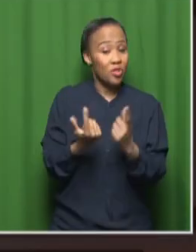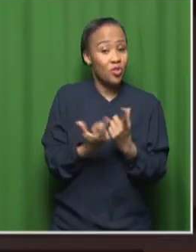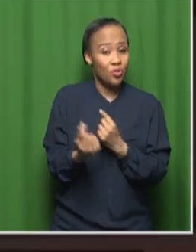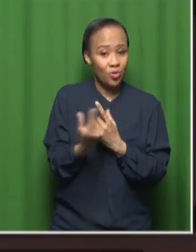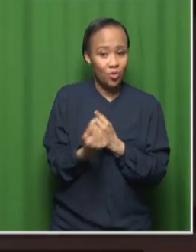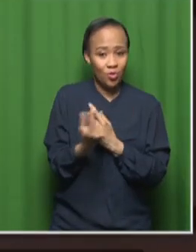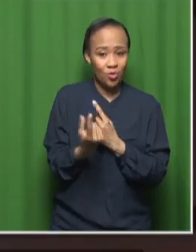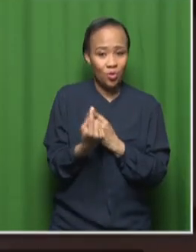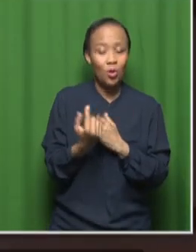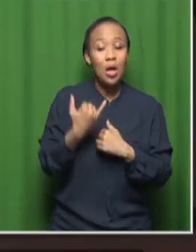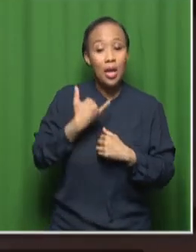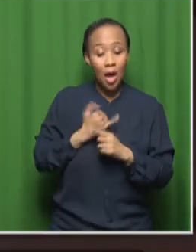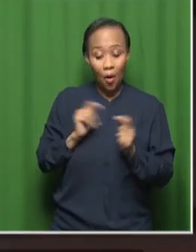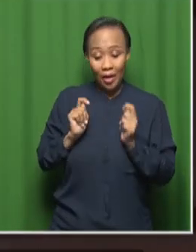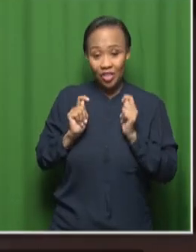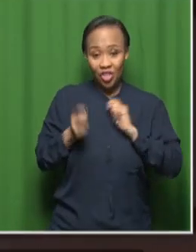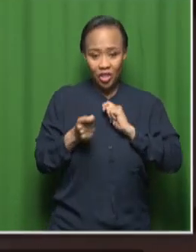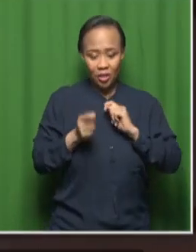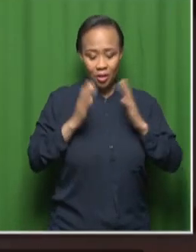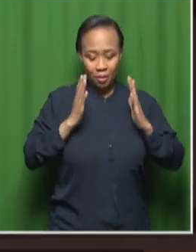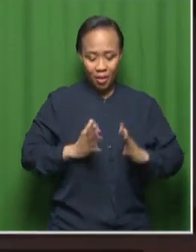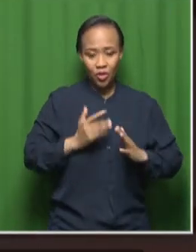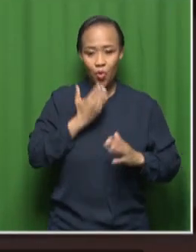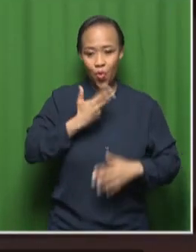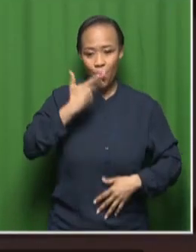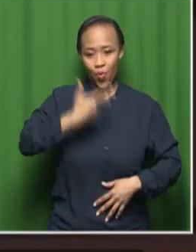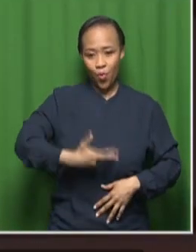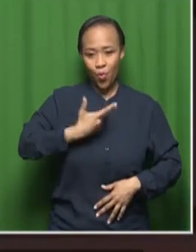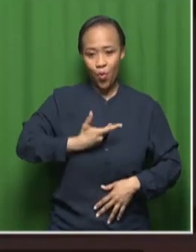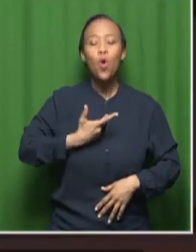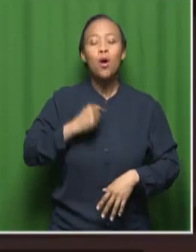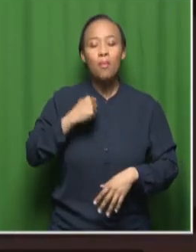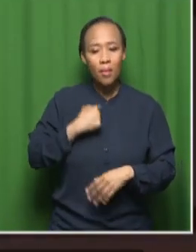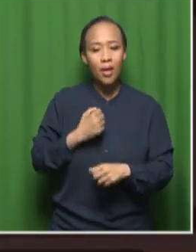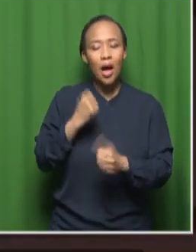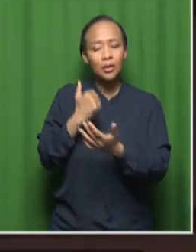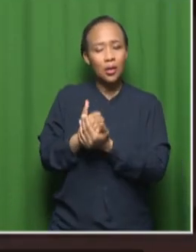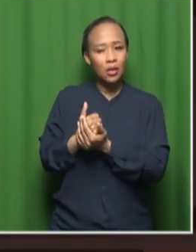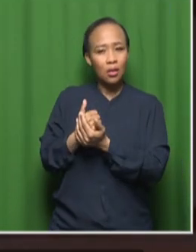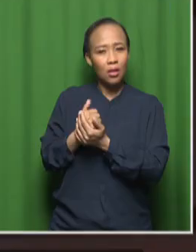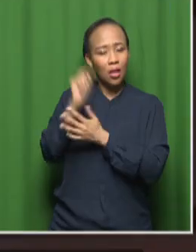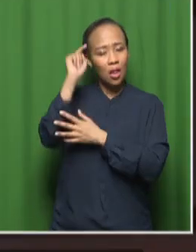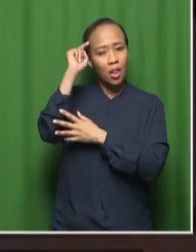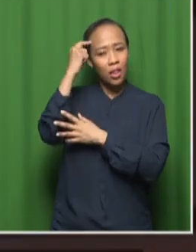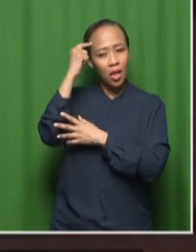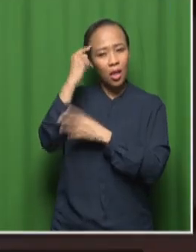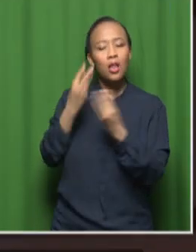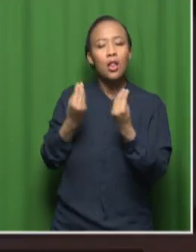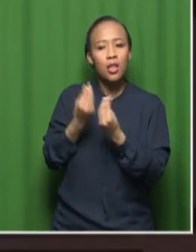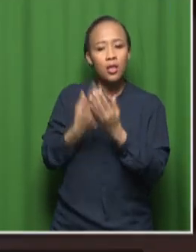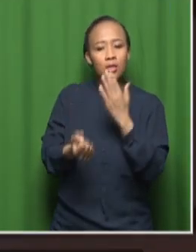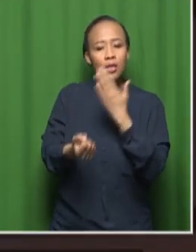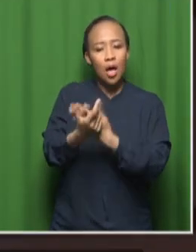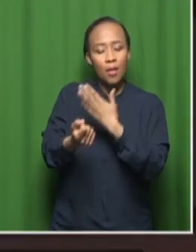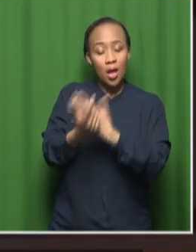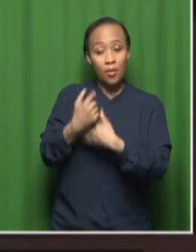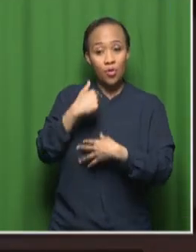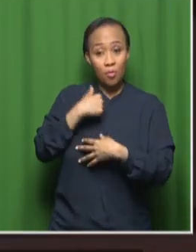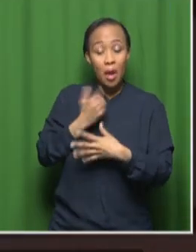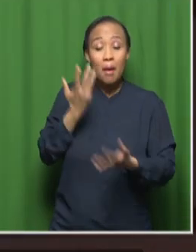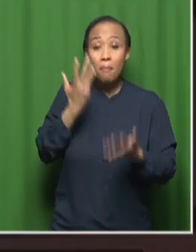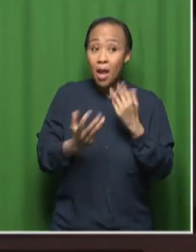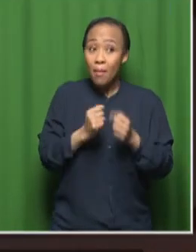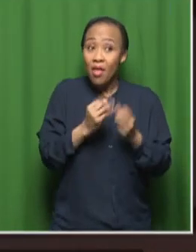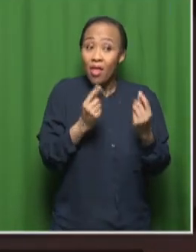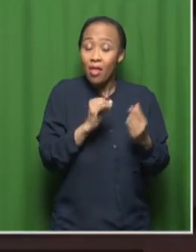human being that I am today. So at times I sit down and thank the Lord that everything happened to me, because if all those things hadn't happened, maybe I wouldn't be even where I am